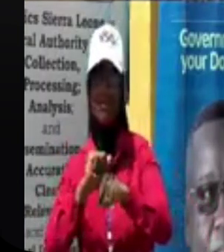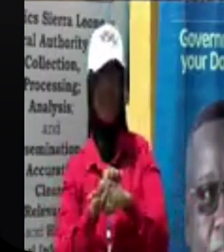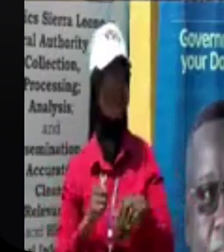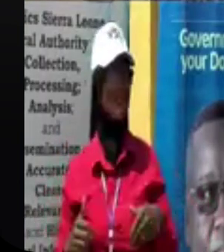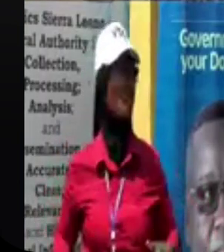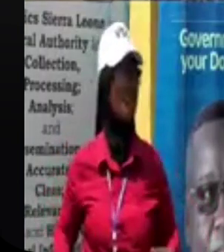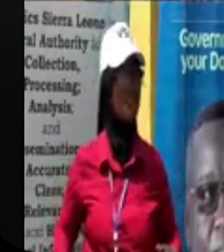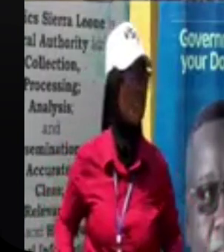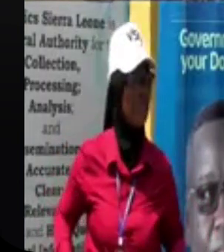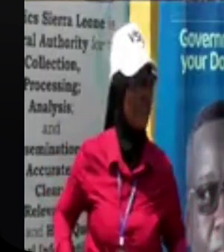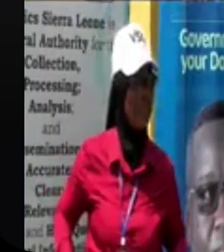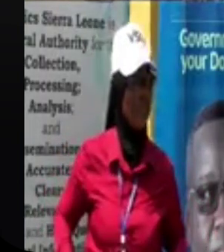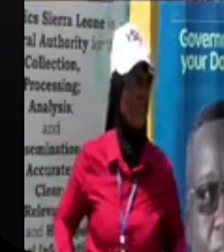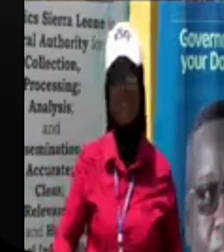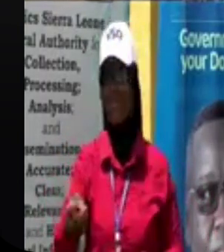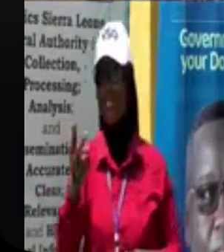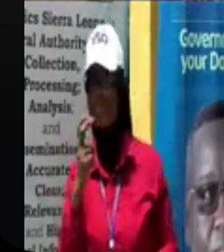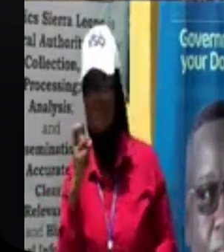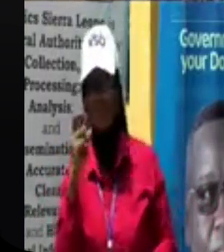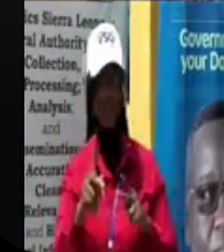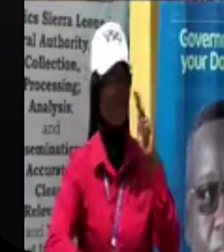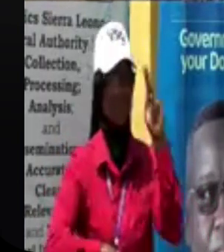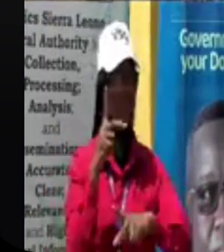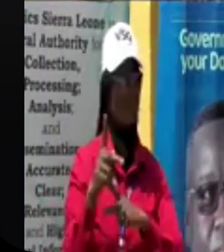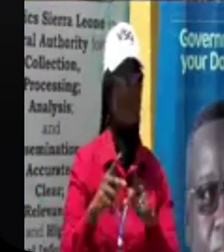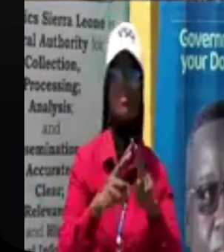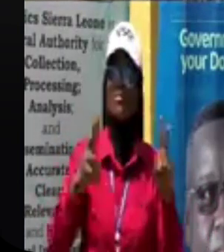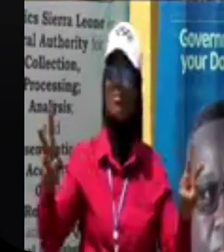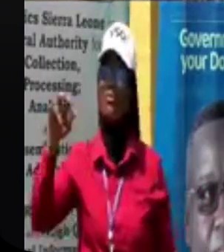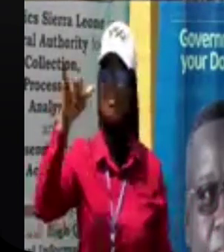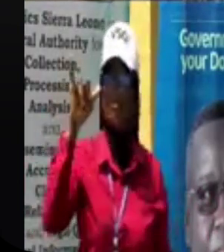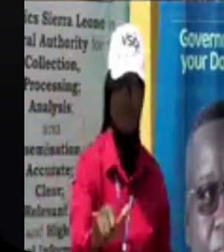now, over 200, so that